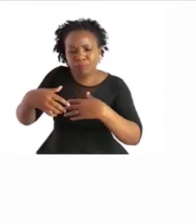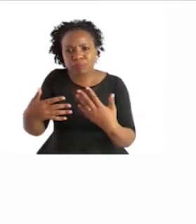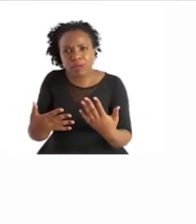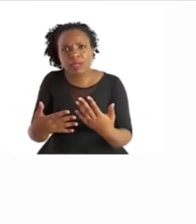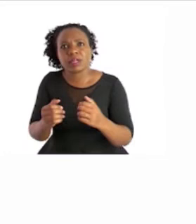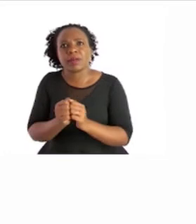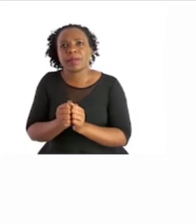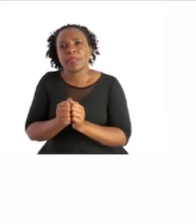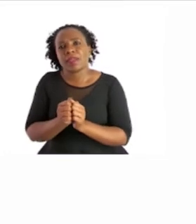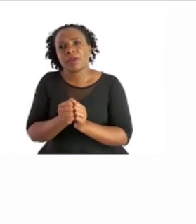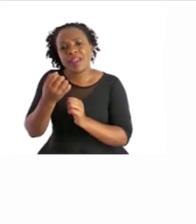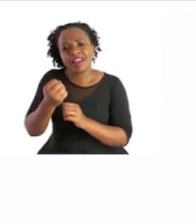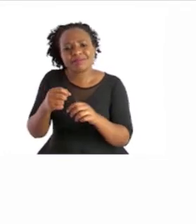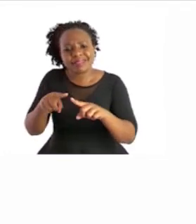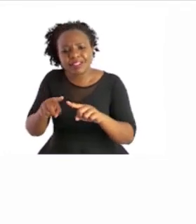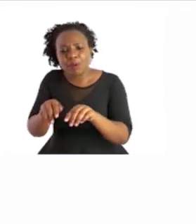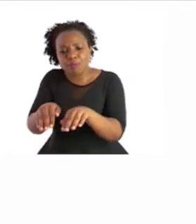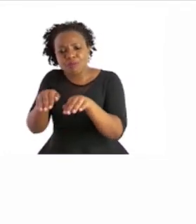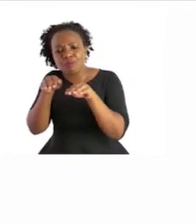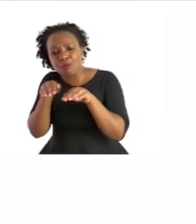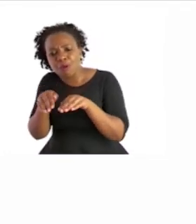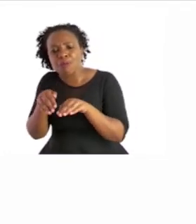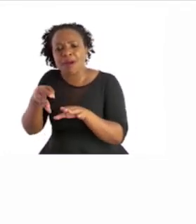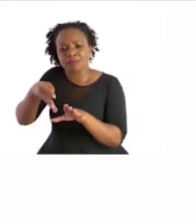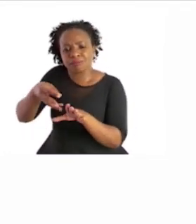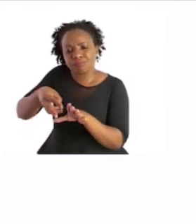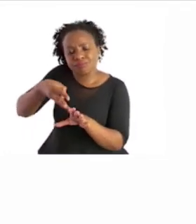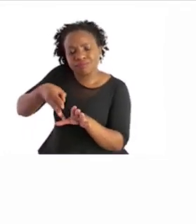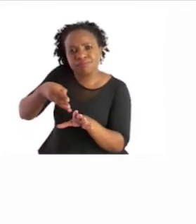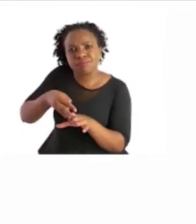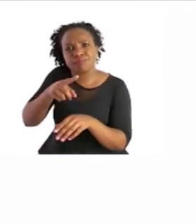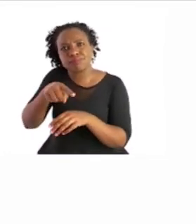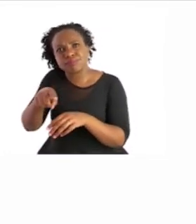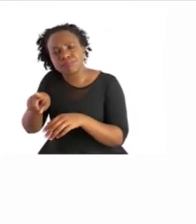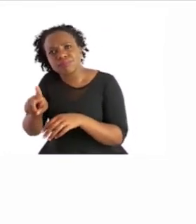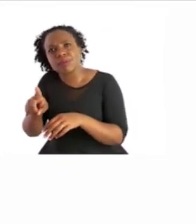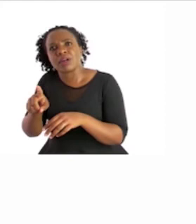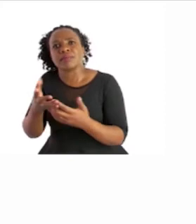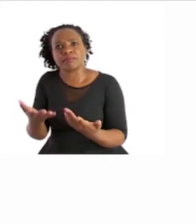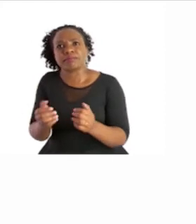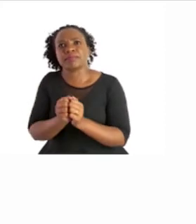shoe. So we would say Wayne Brenner is the brand name of a shoe.